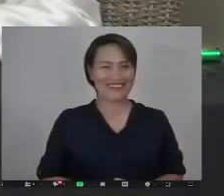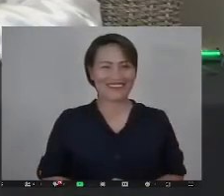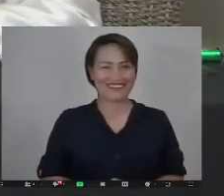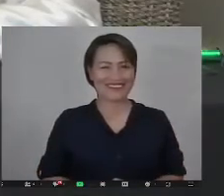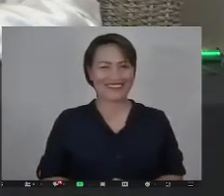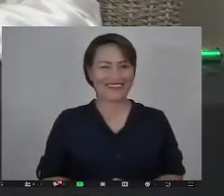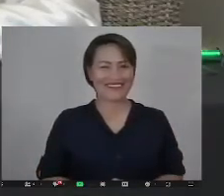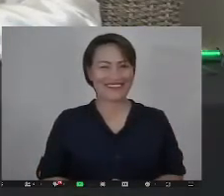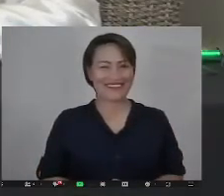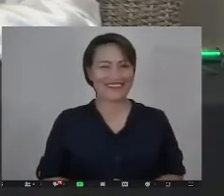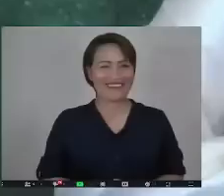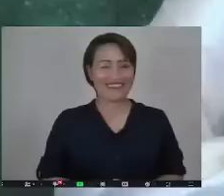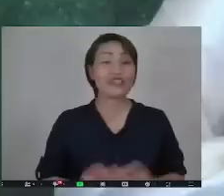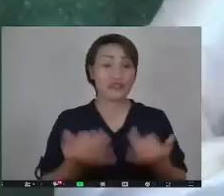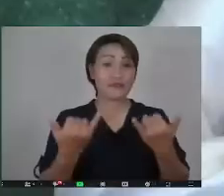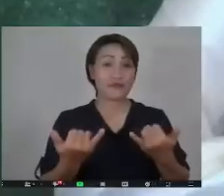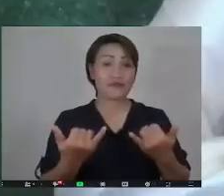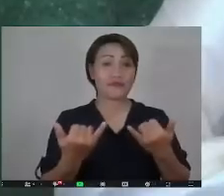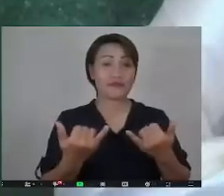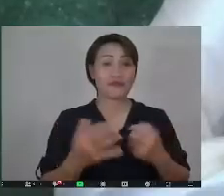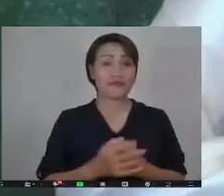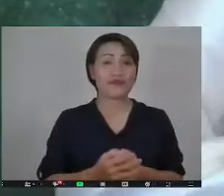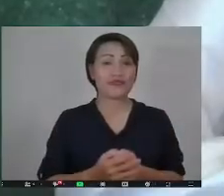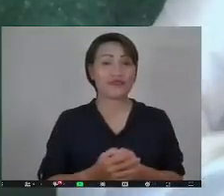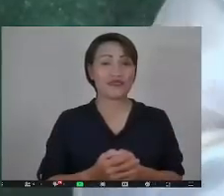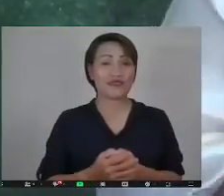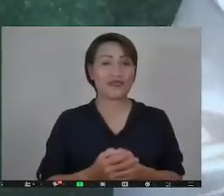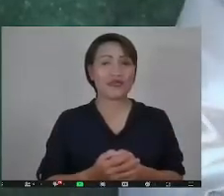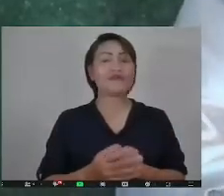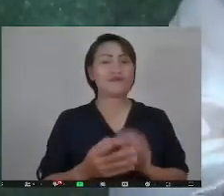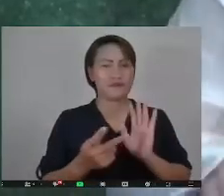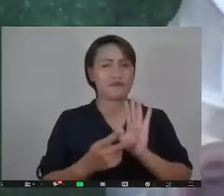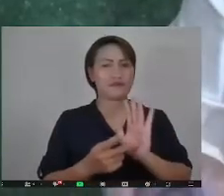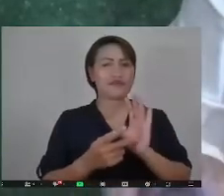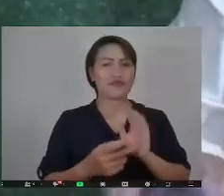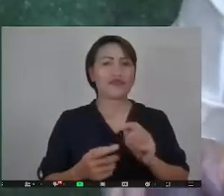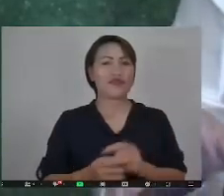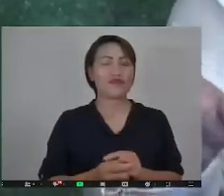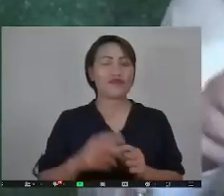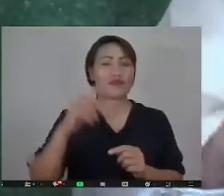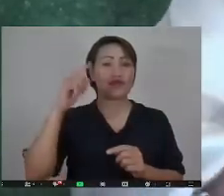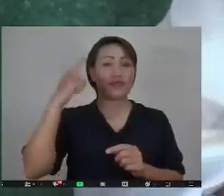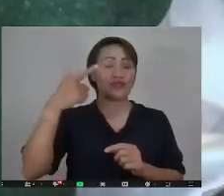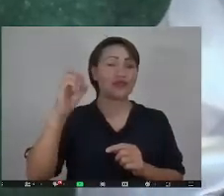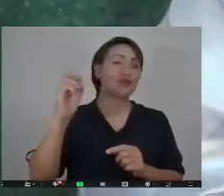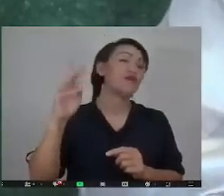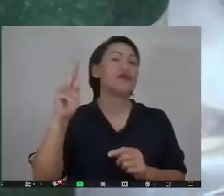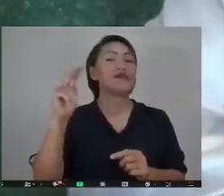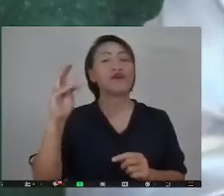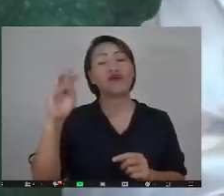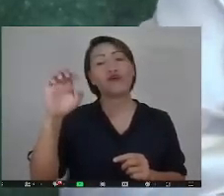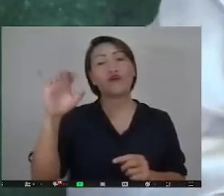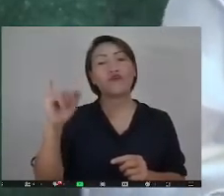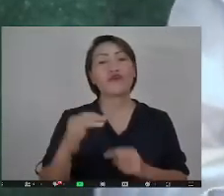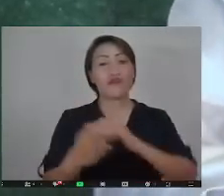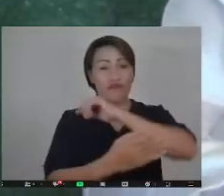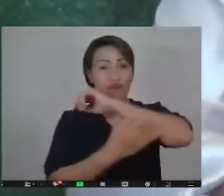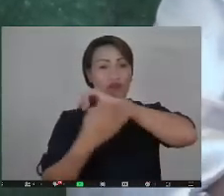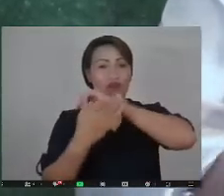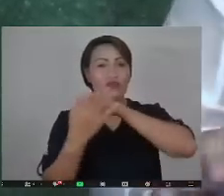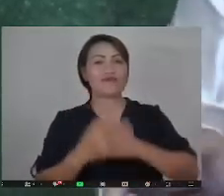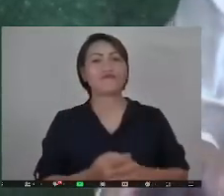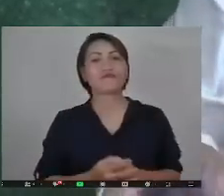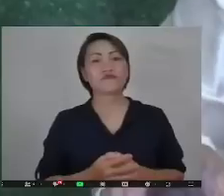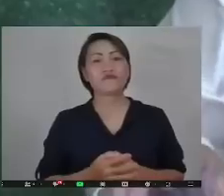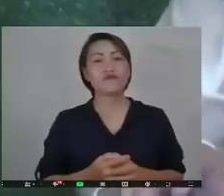This year's NSTF is co-presented by Gokongwei Brothers Foundation, building the future through education. Gokongwei Brothers Foundation